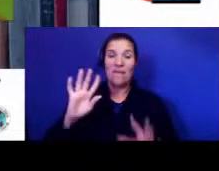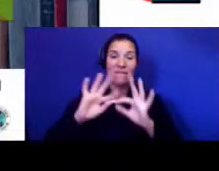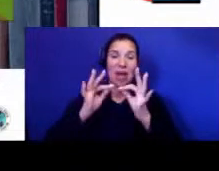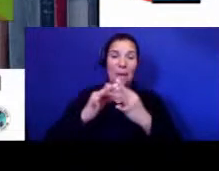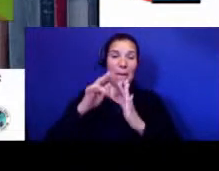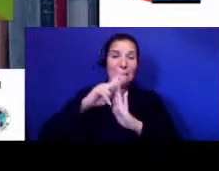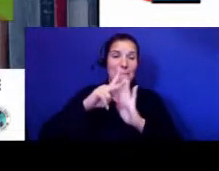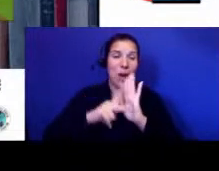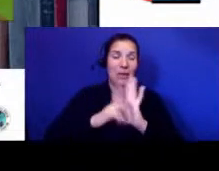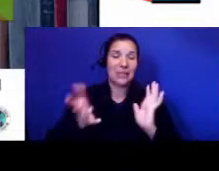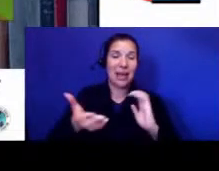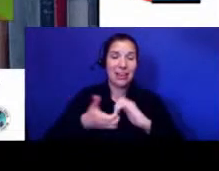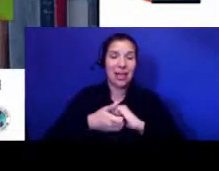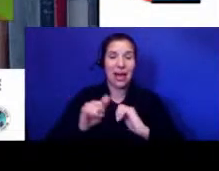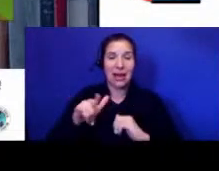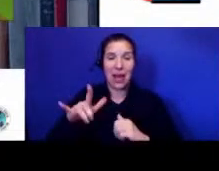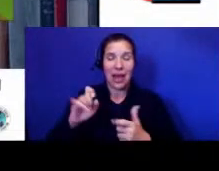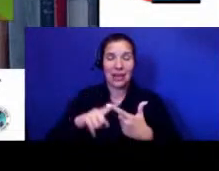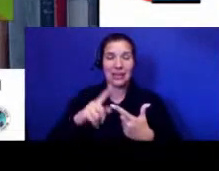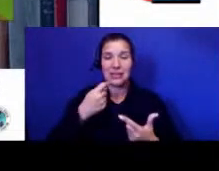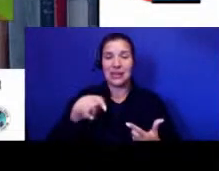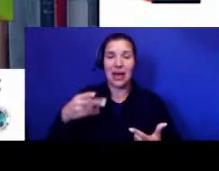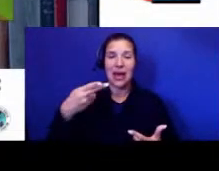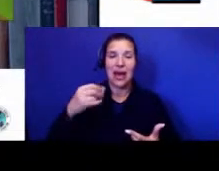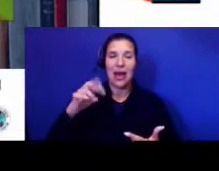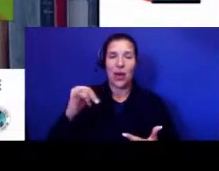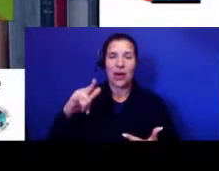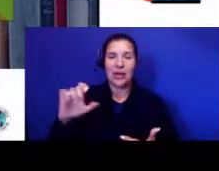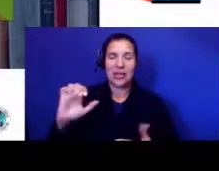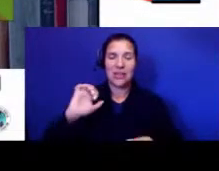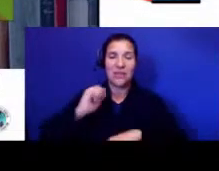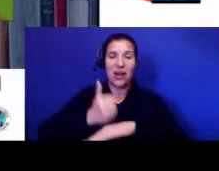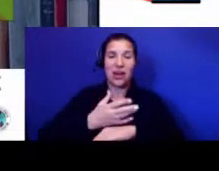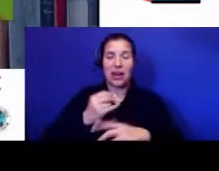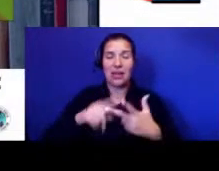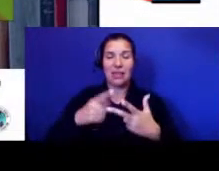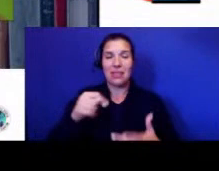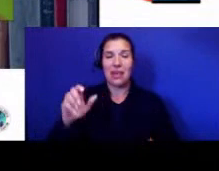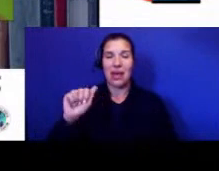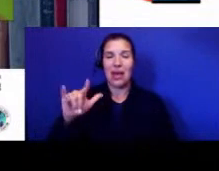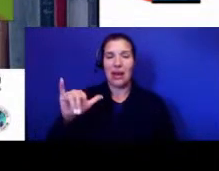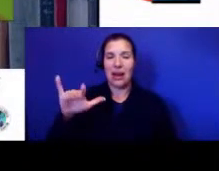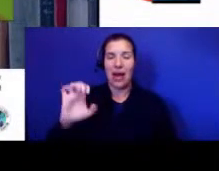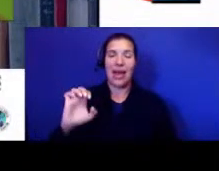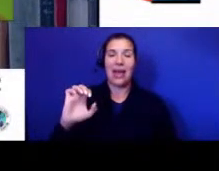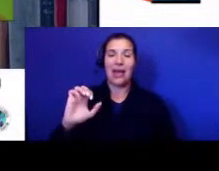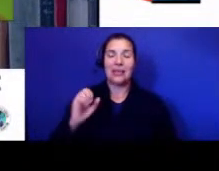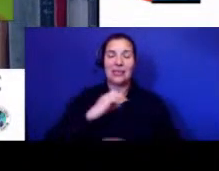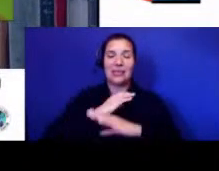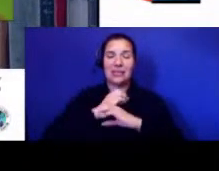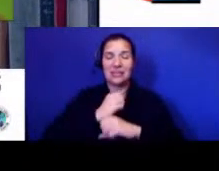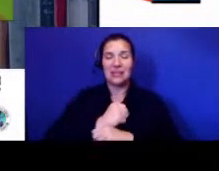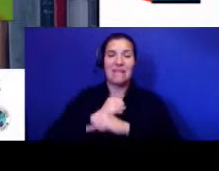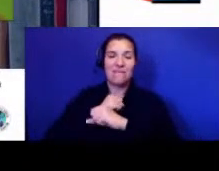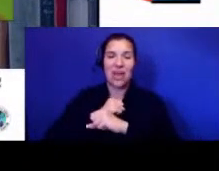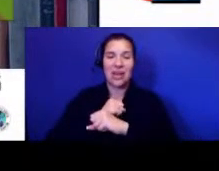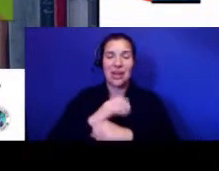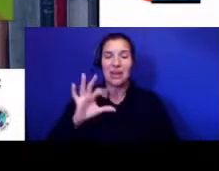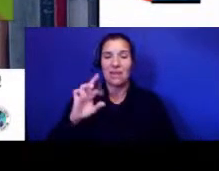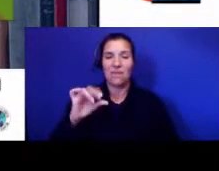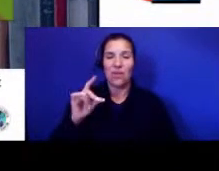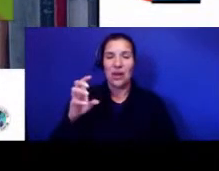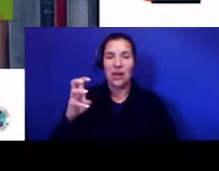Policy Alliance, the Heritage Foundation, and the Alliance Defending Freedom. The extremist